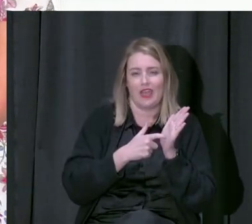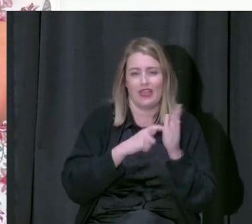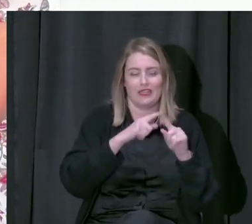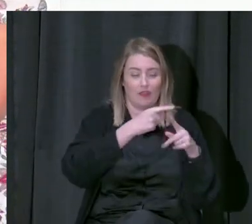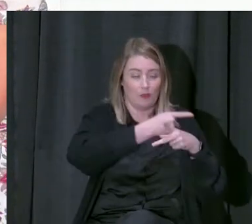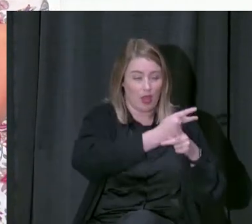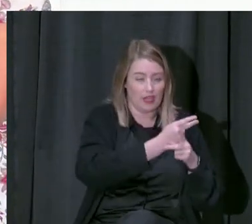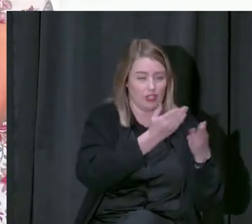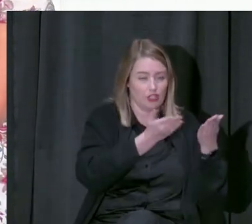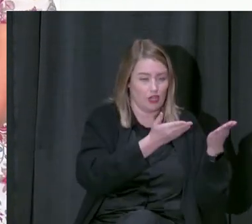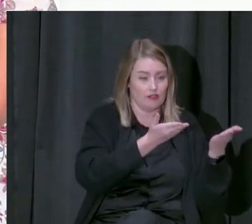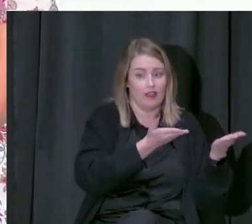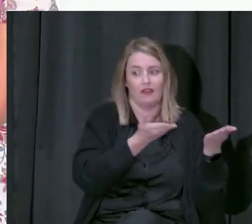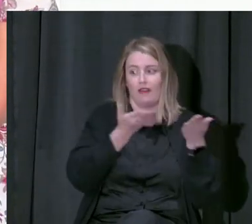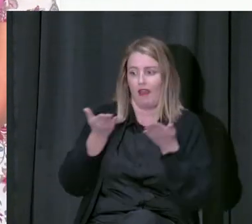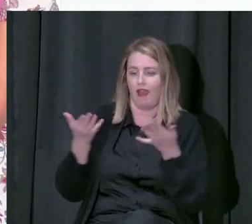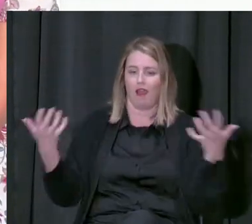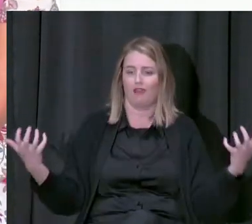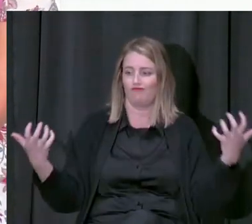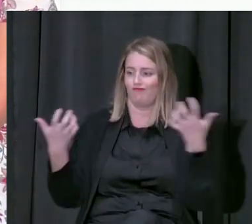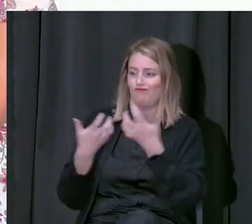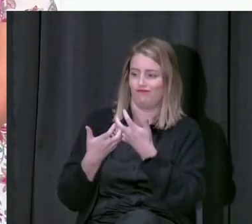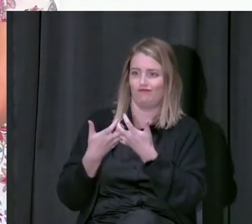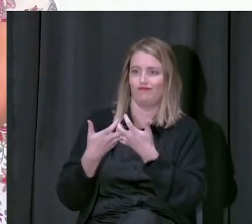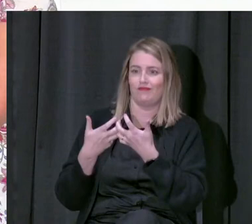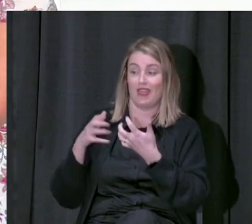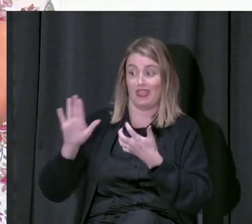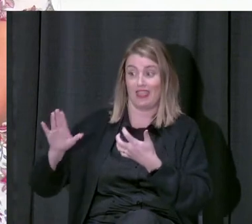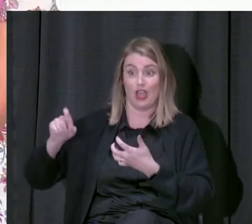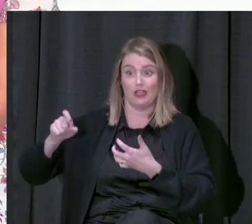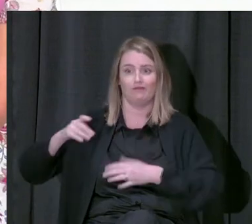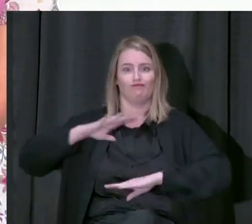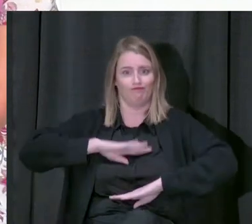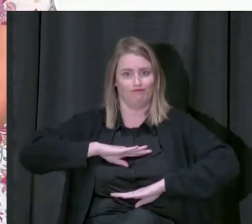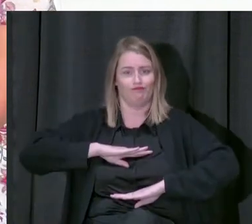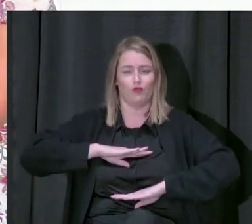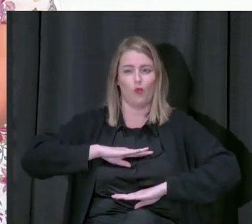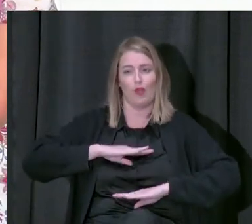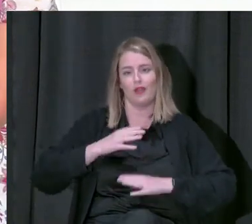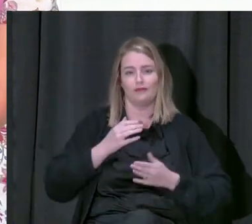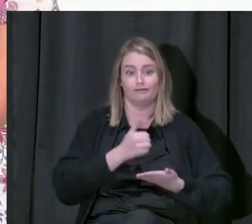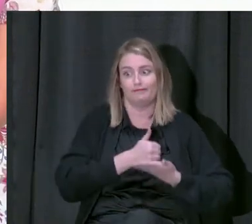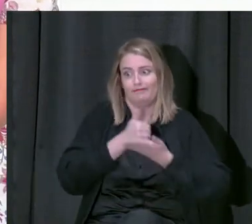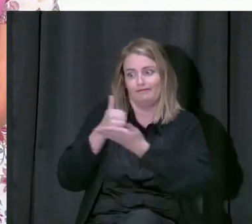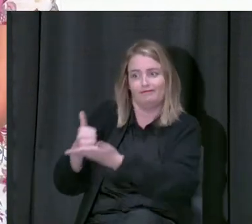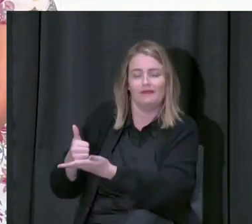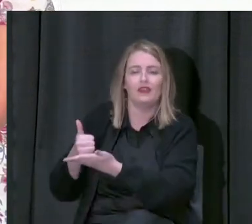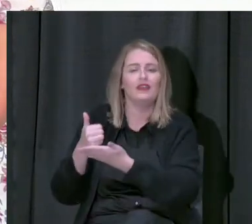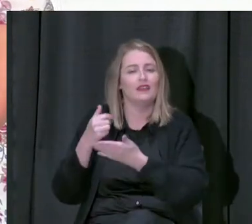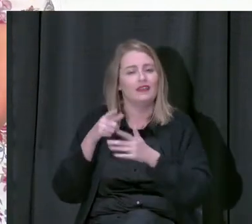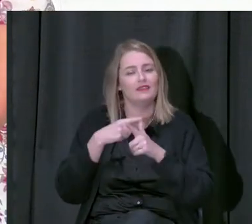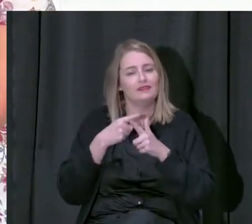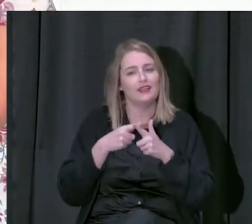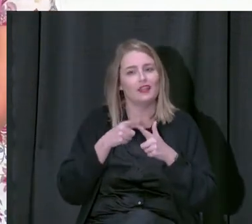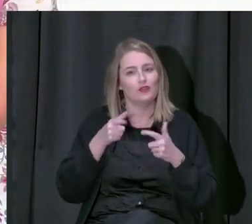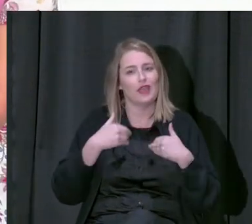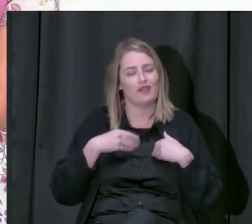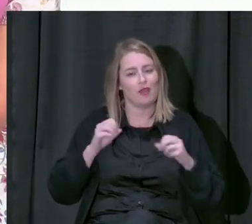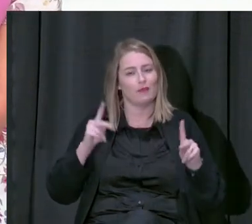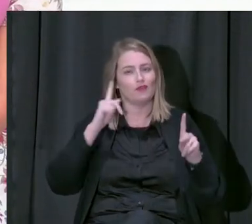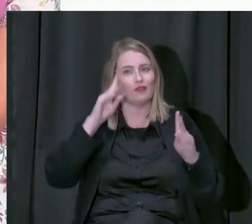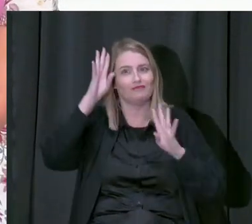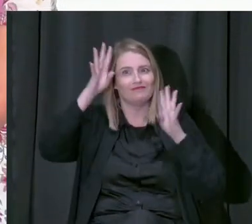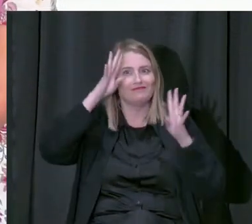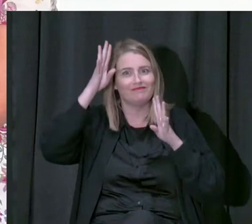products and services that will meet their needs or cater to their needs, you will have an opportunity to innovate. So